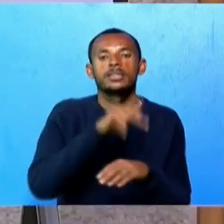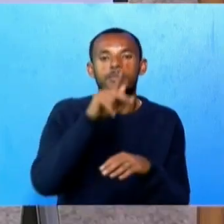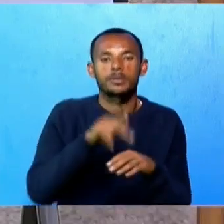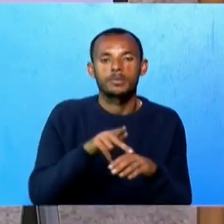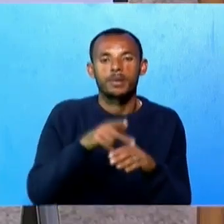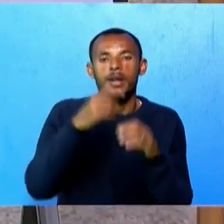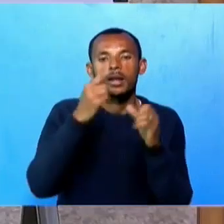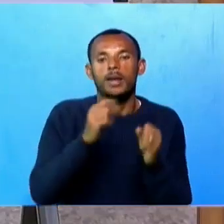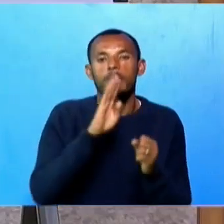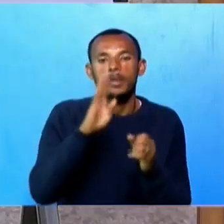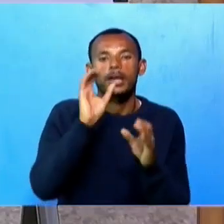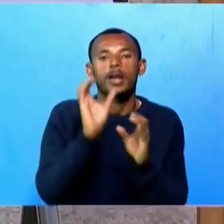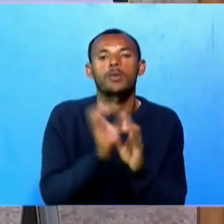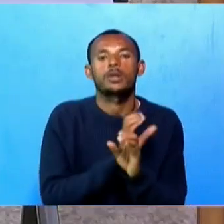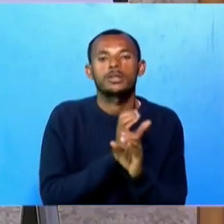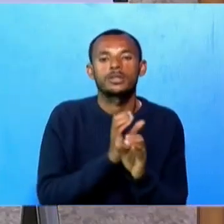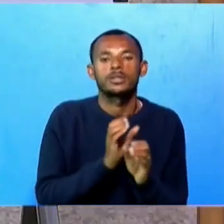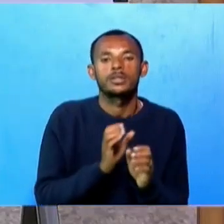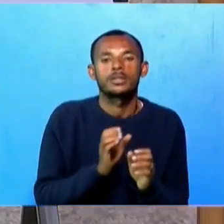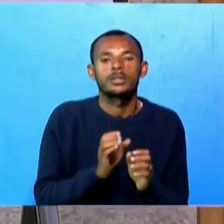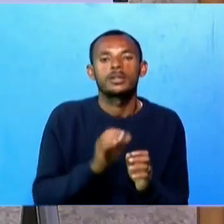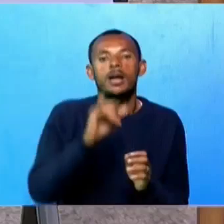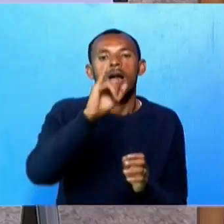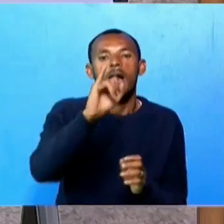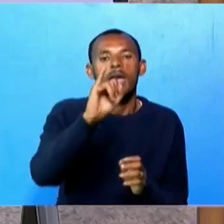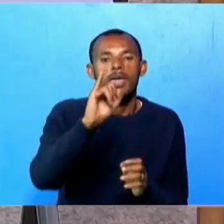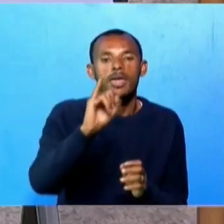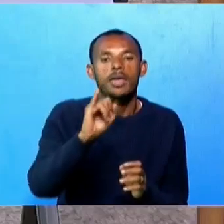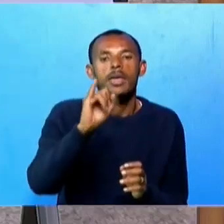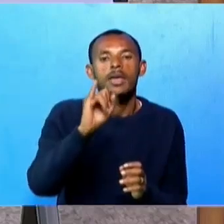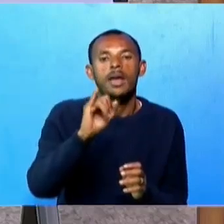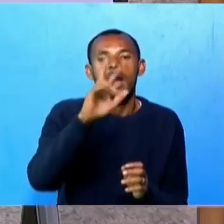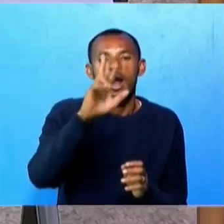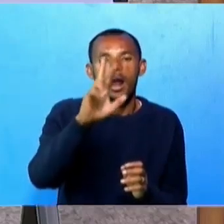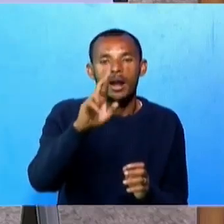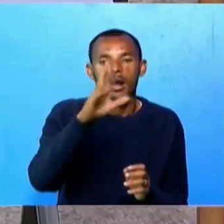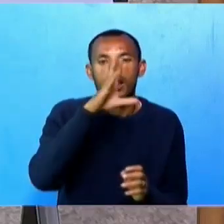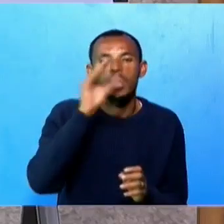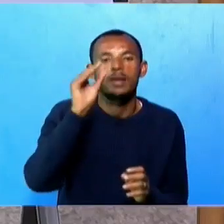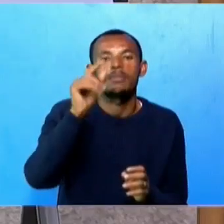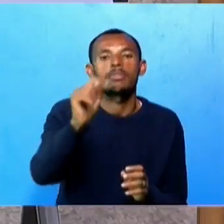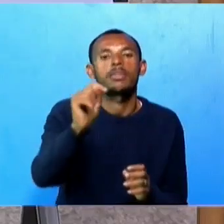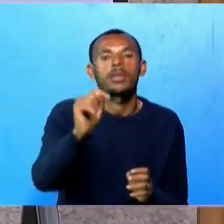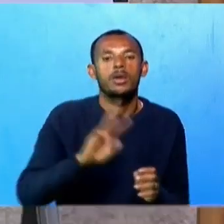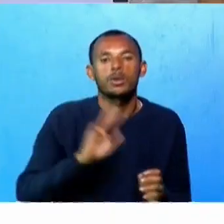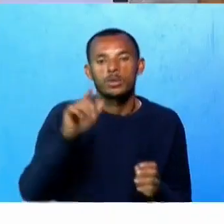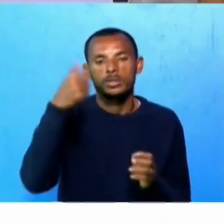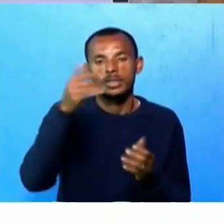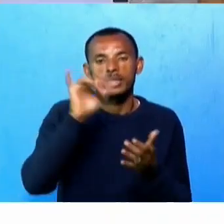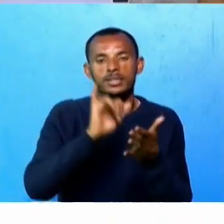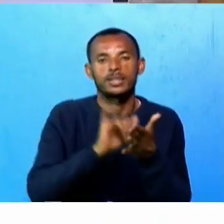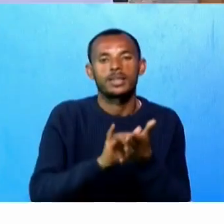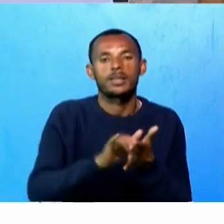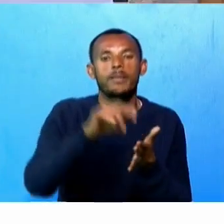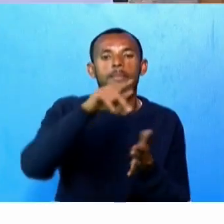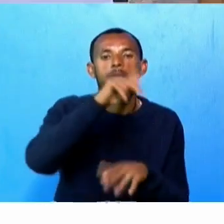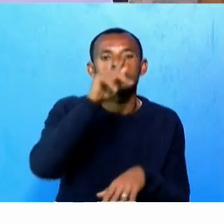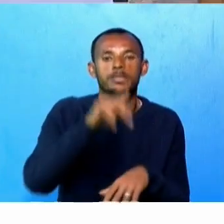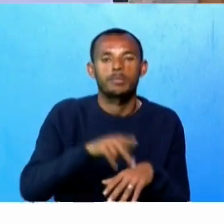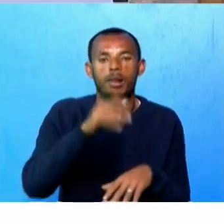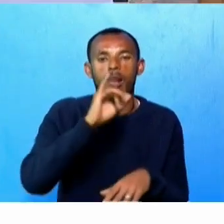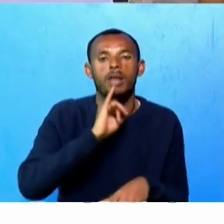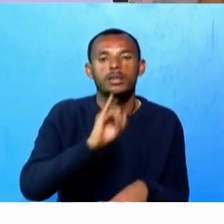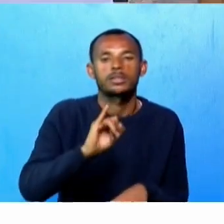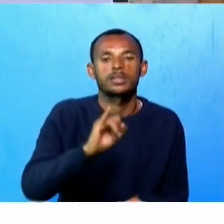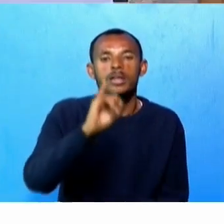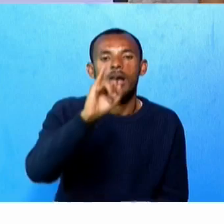can be calculated in terms of I, R, and T. We said that principal is